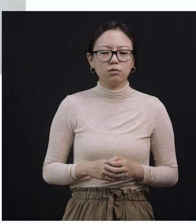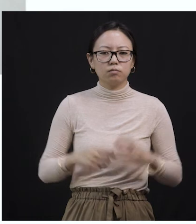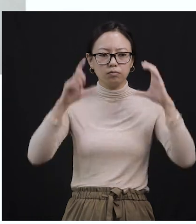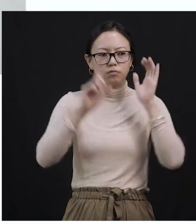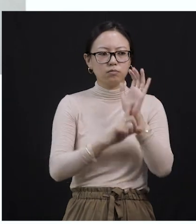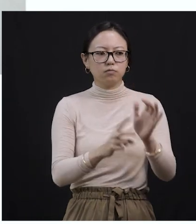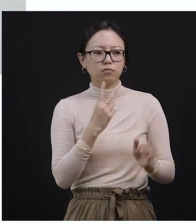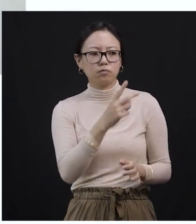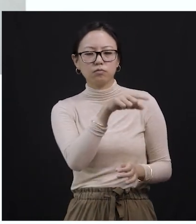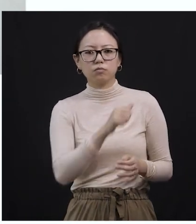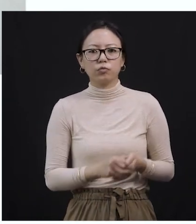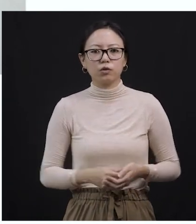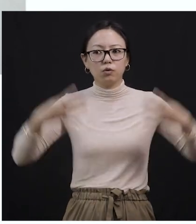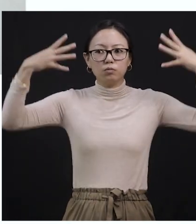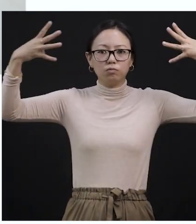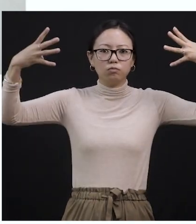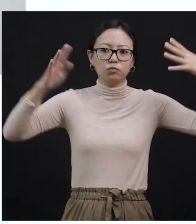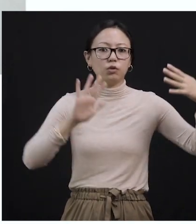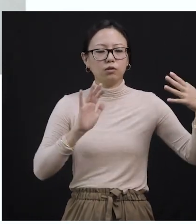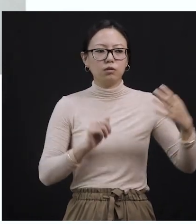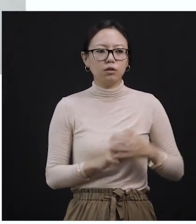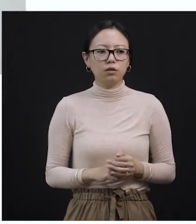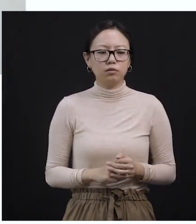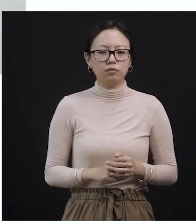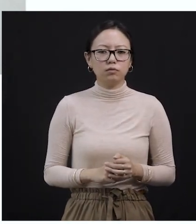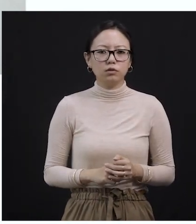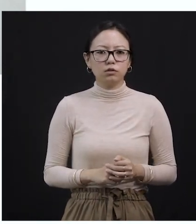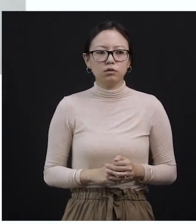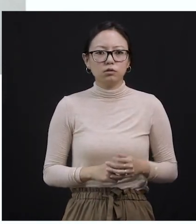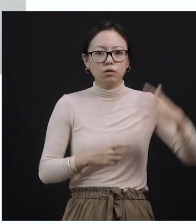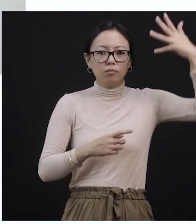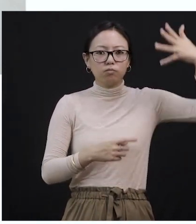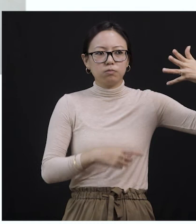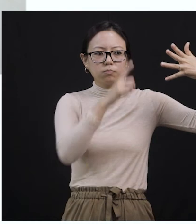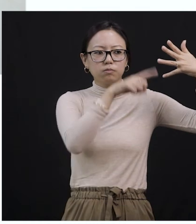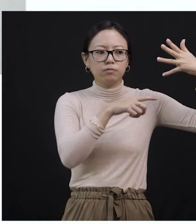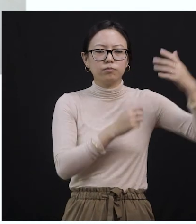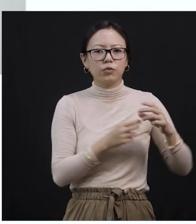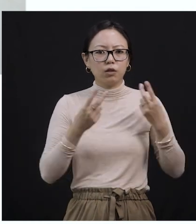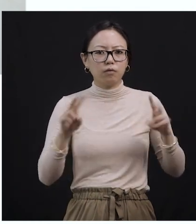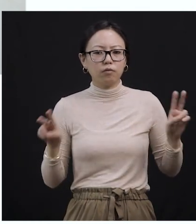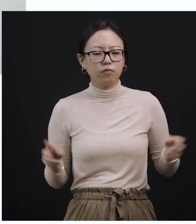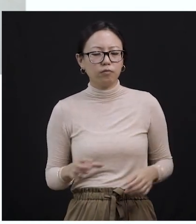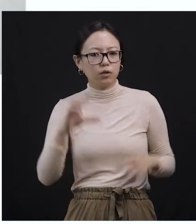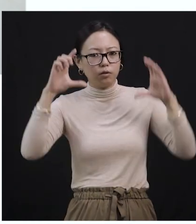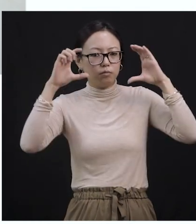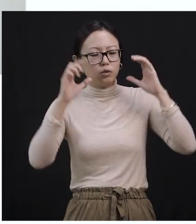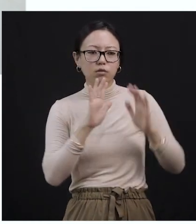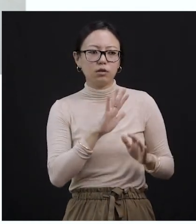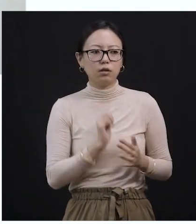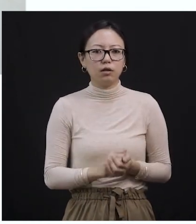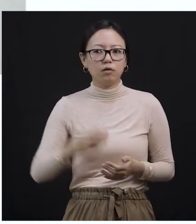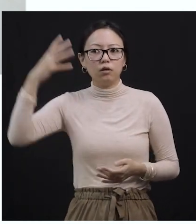here, to the number by drawing a line like this. An example is given. One is done for